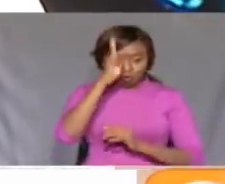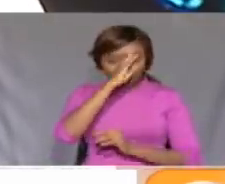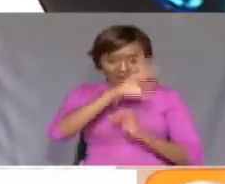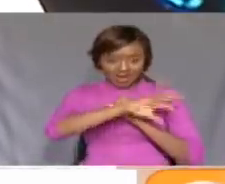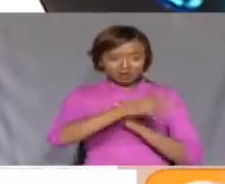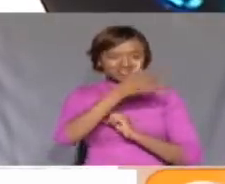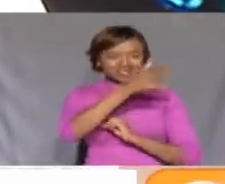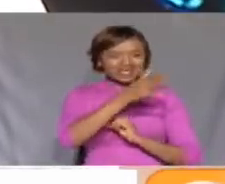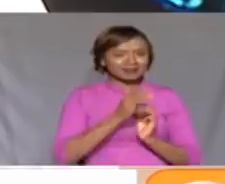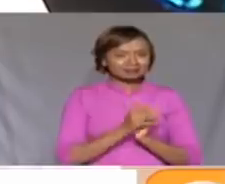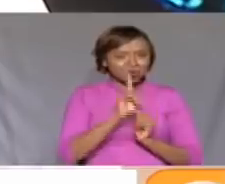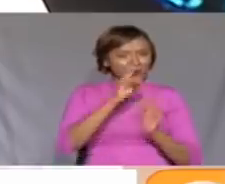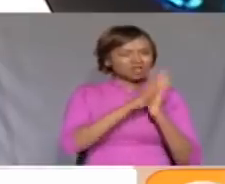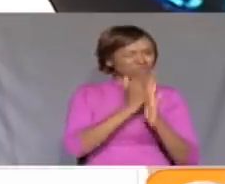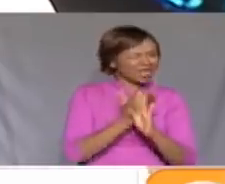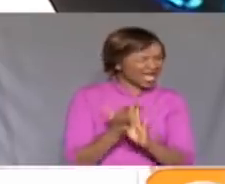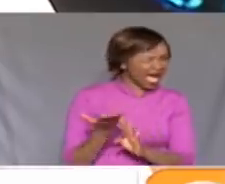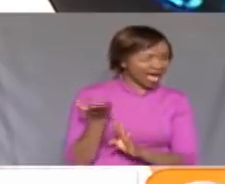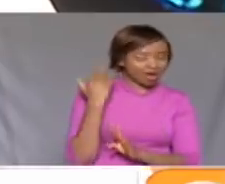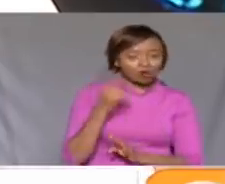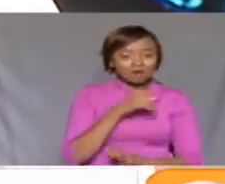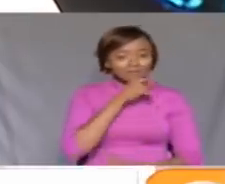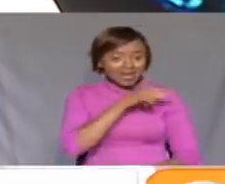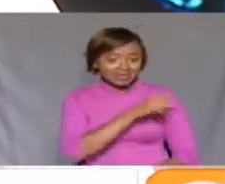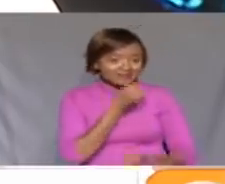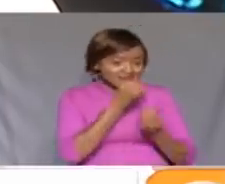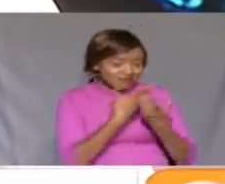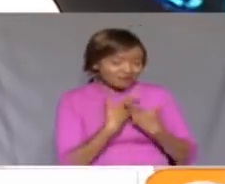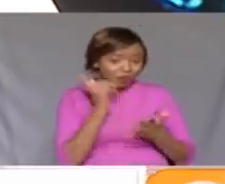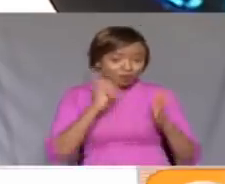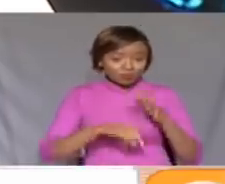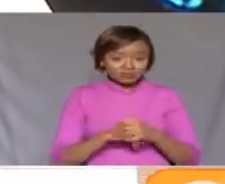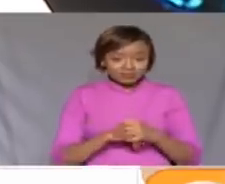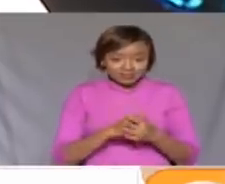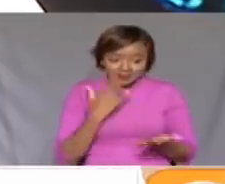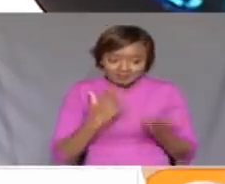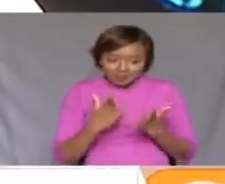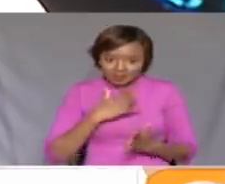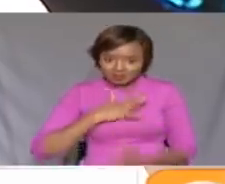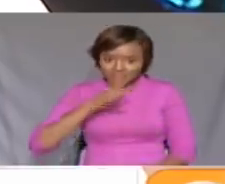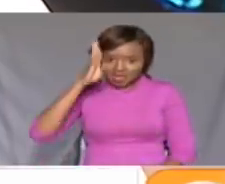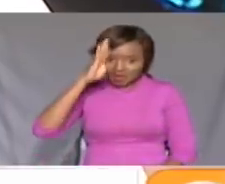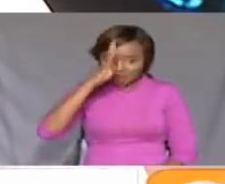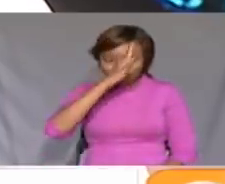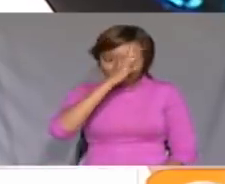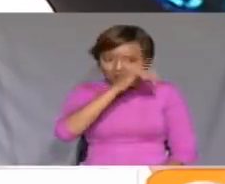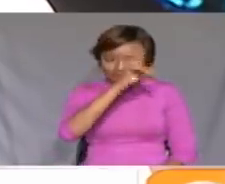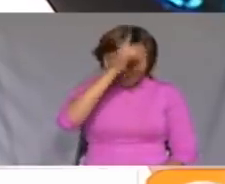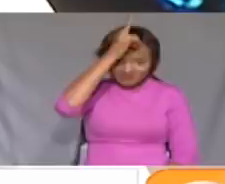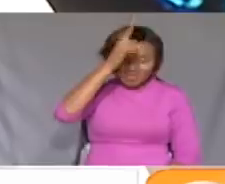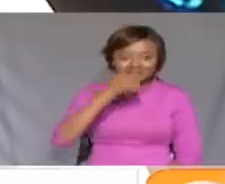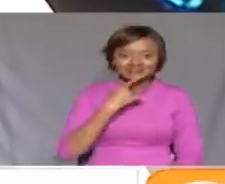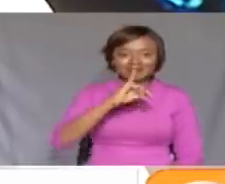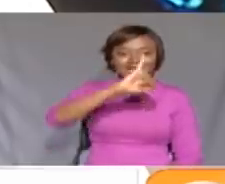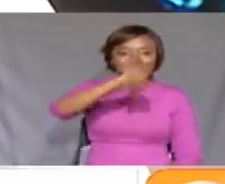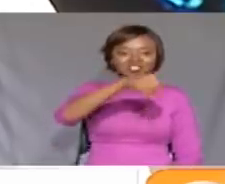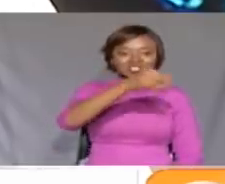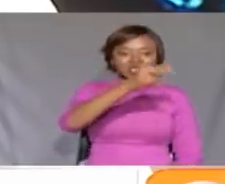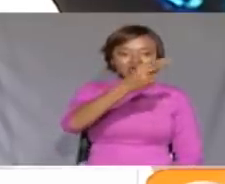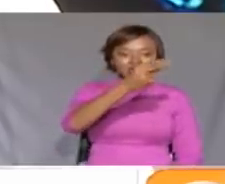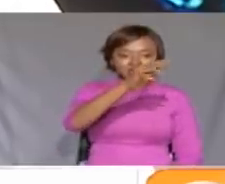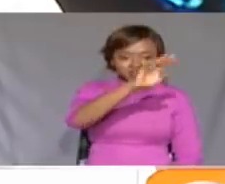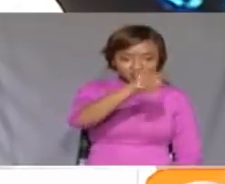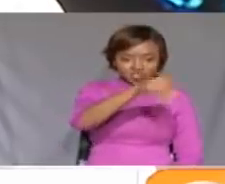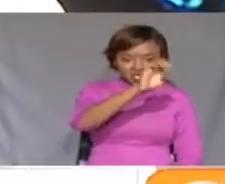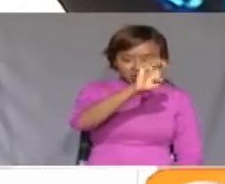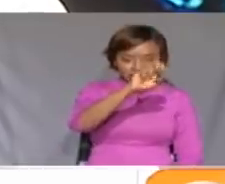County. Barasa joked that maybe his village self-proclaimed God, Jehovah Wanyonyi,